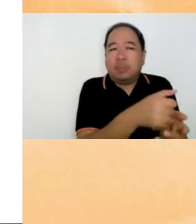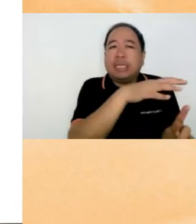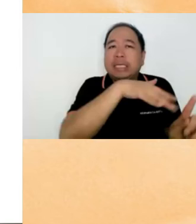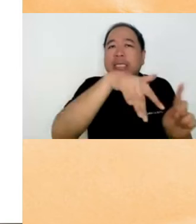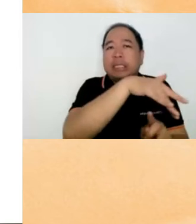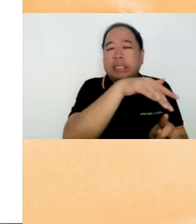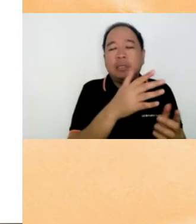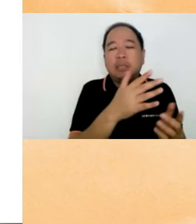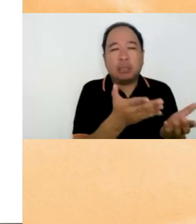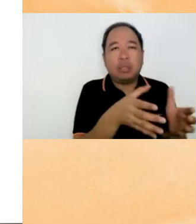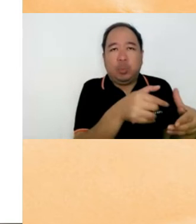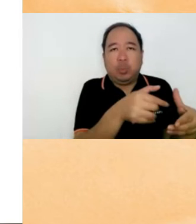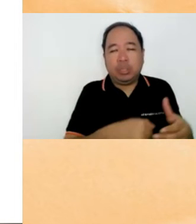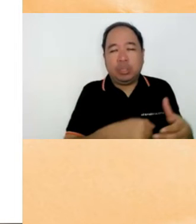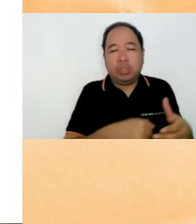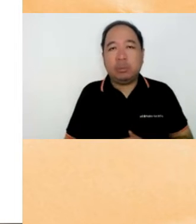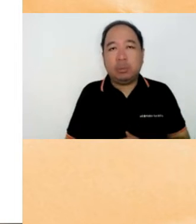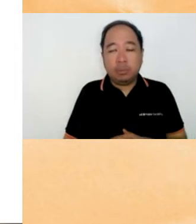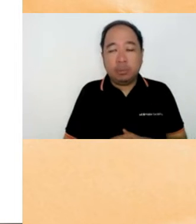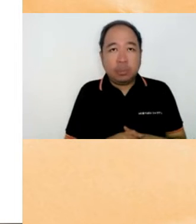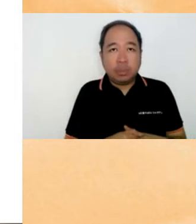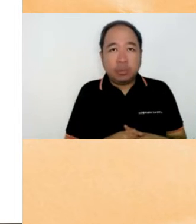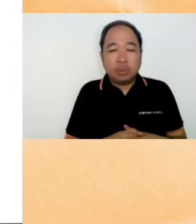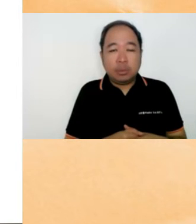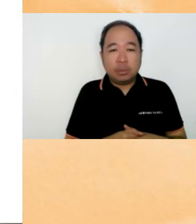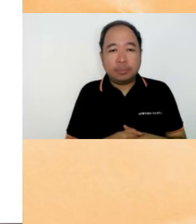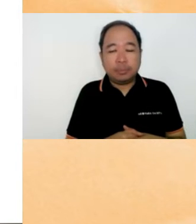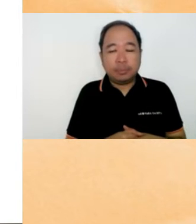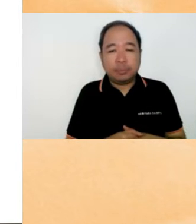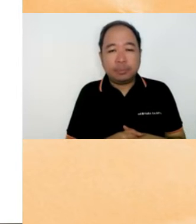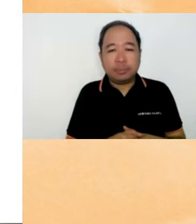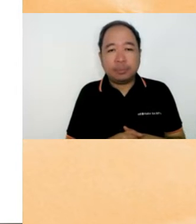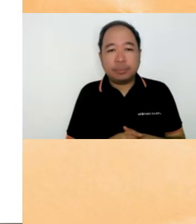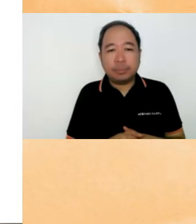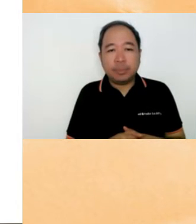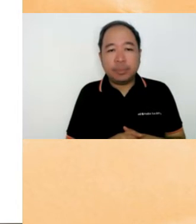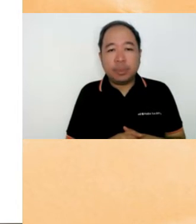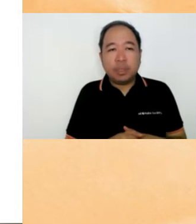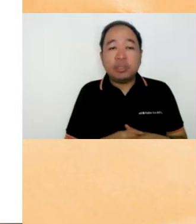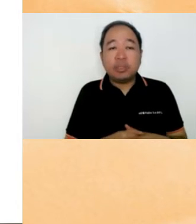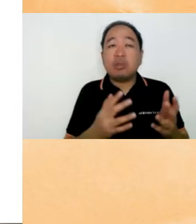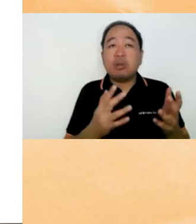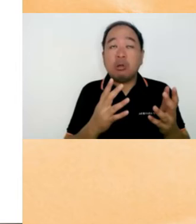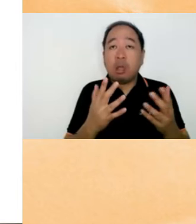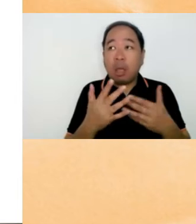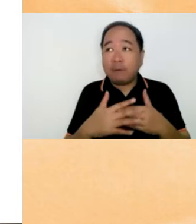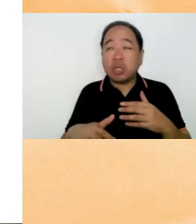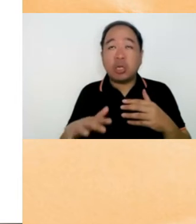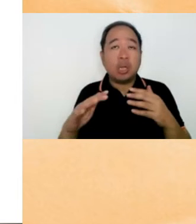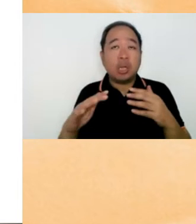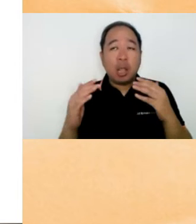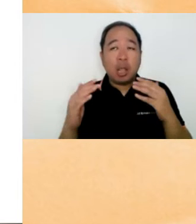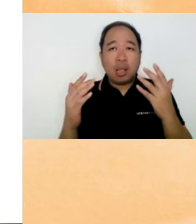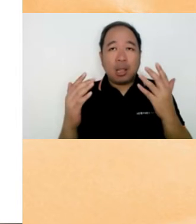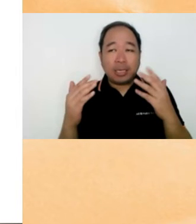So all in all, after adolescence, we hope that adolescence is going to be ready